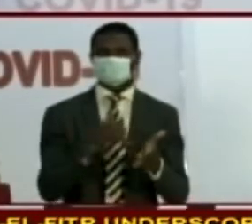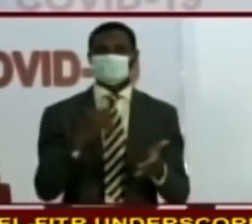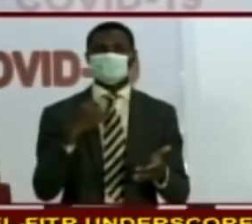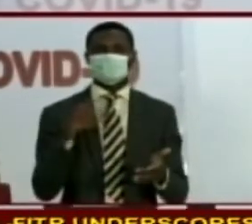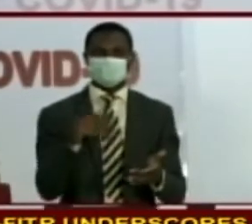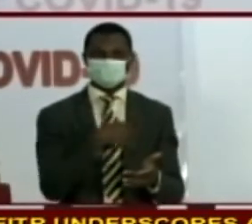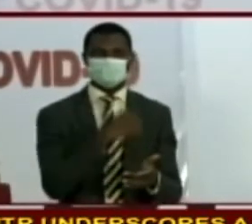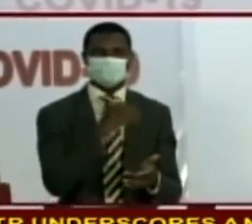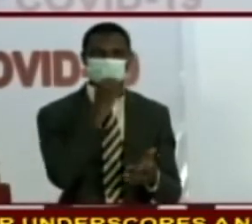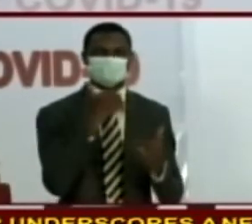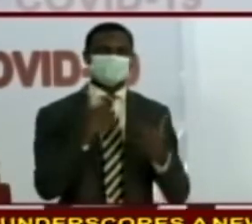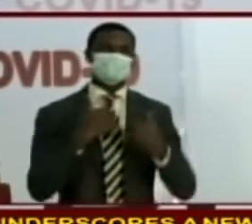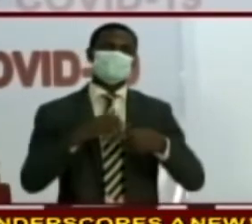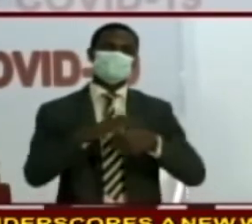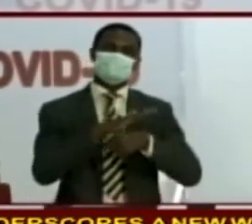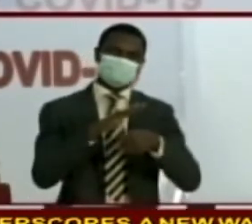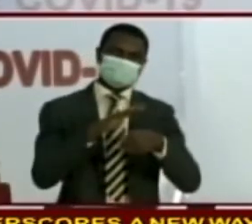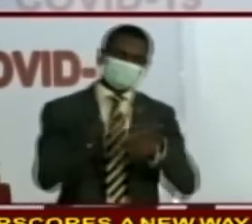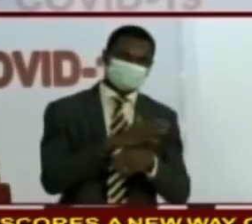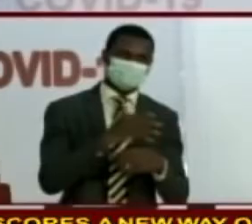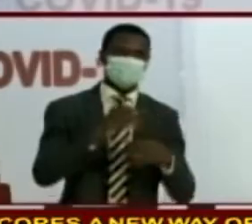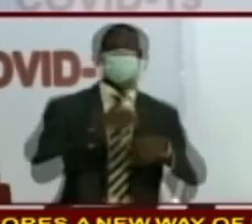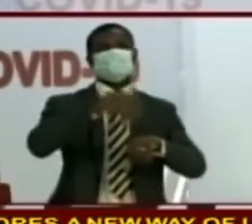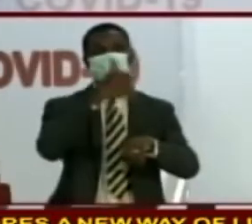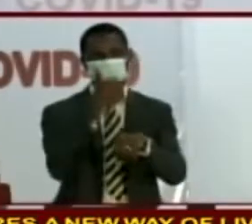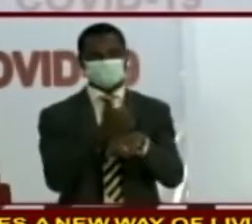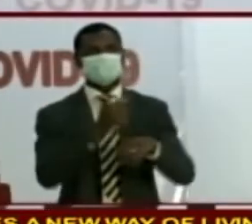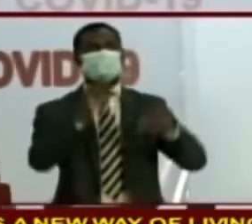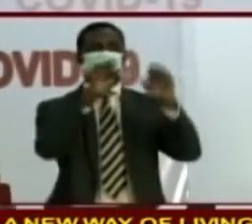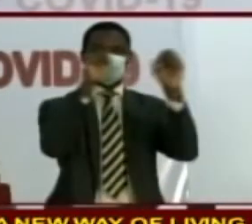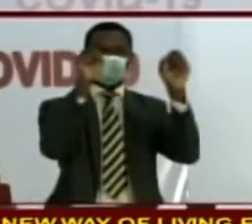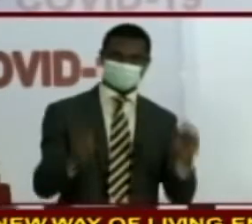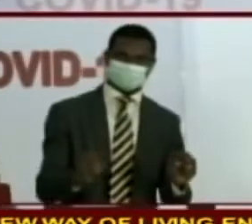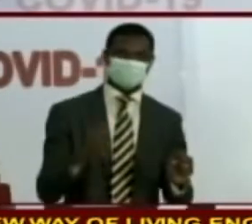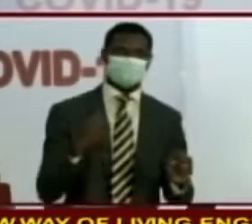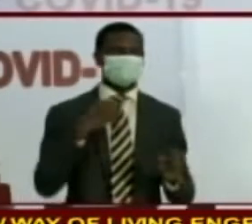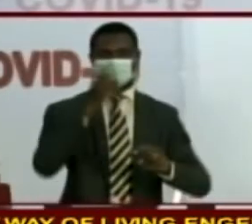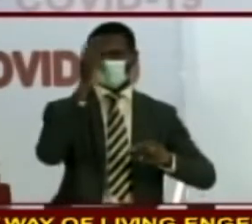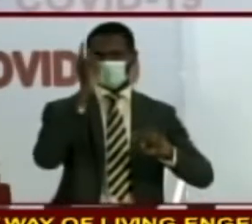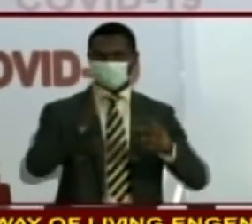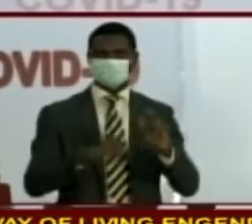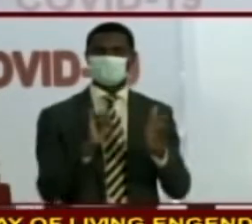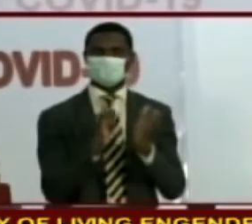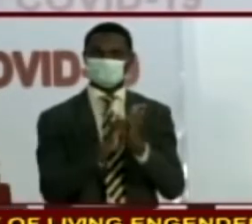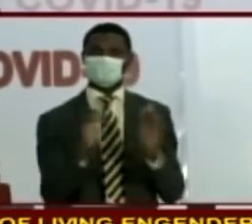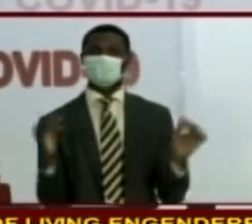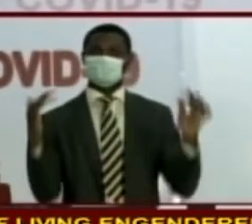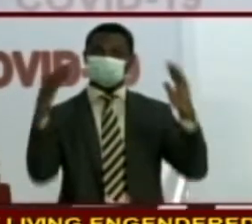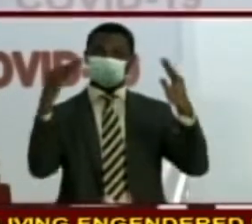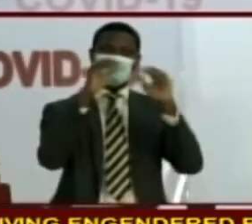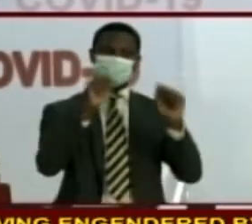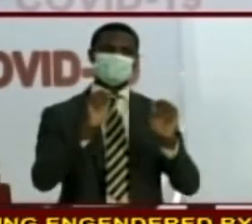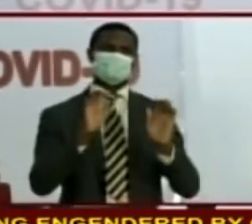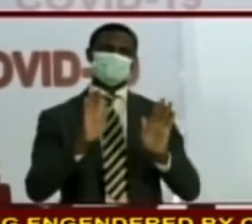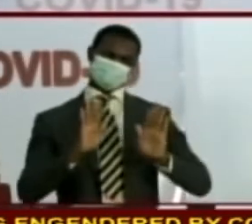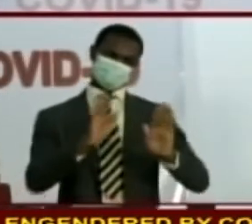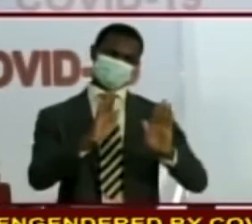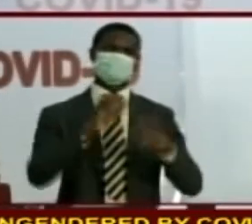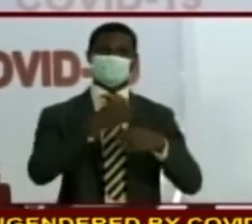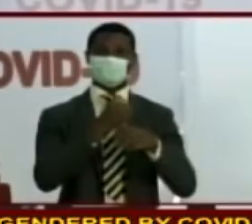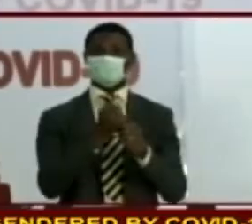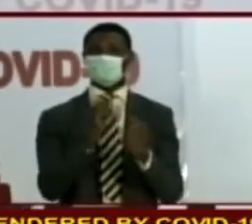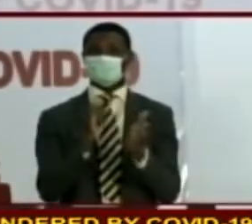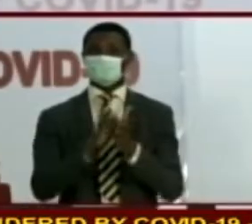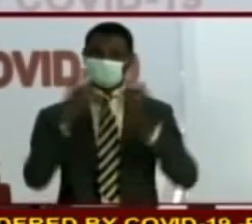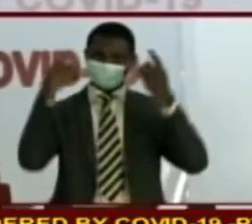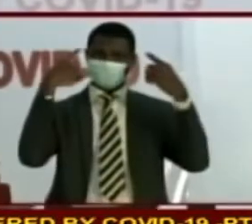adequate infrastructure, we were unable at that constitutional conference able to push through the issue